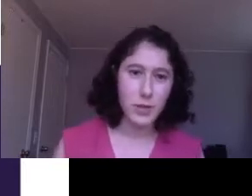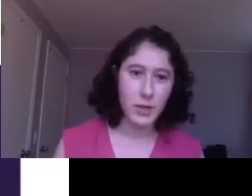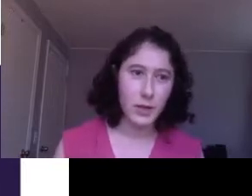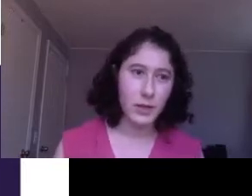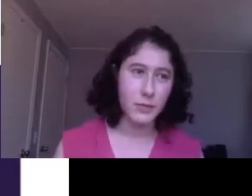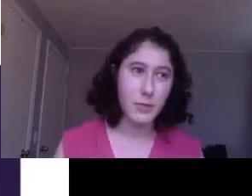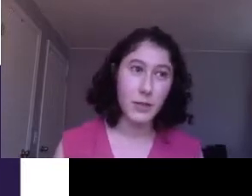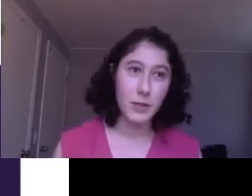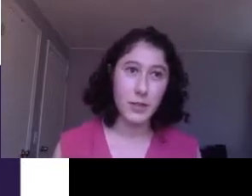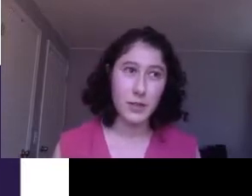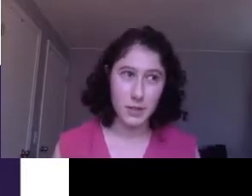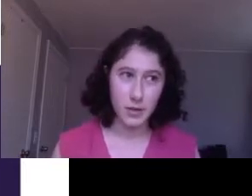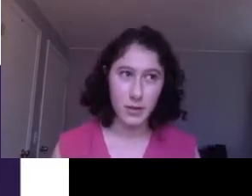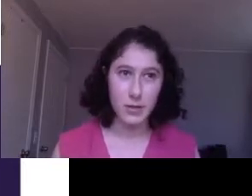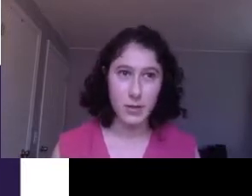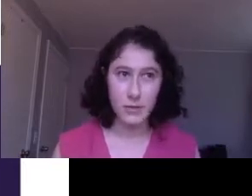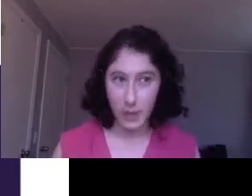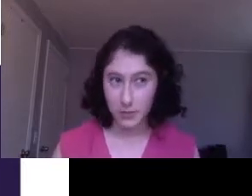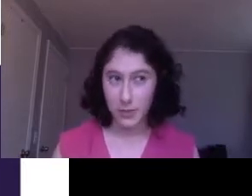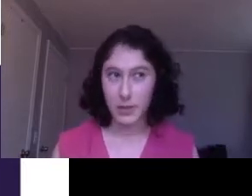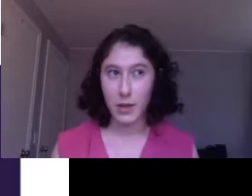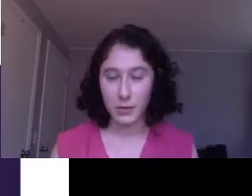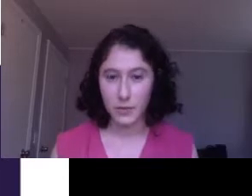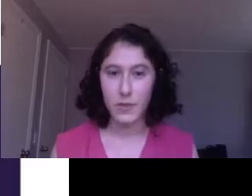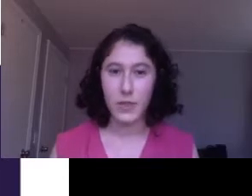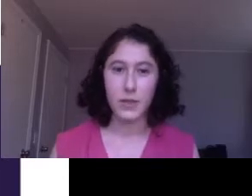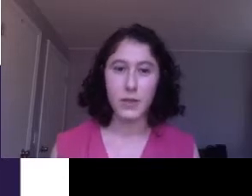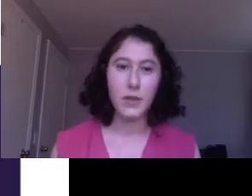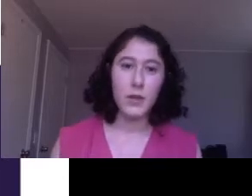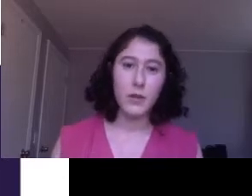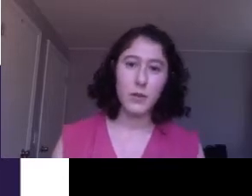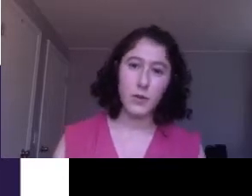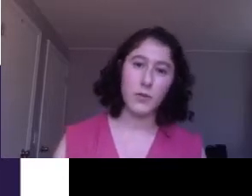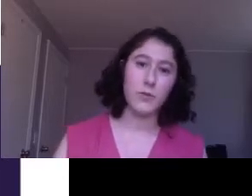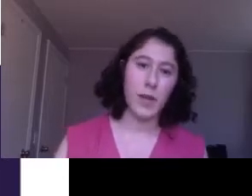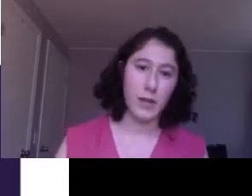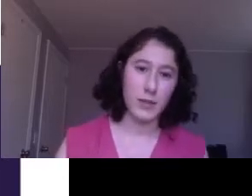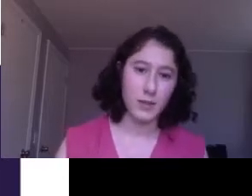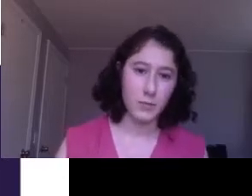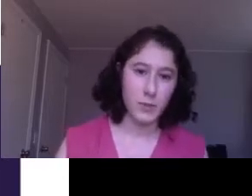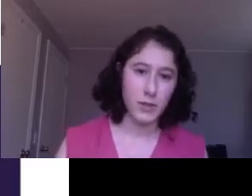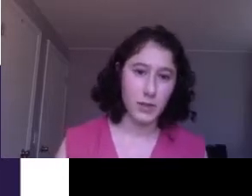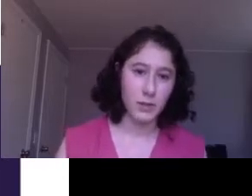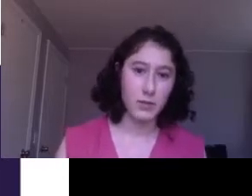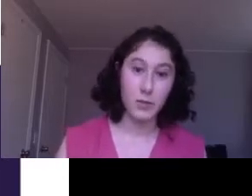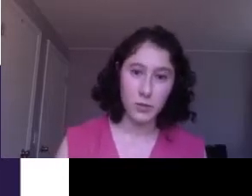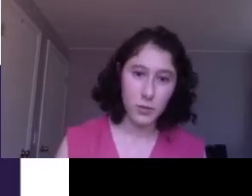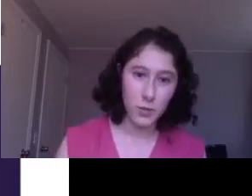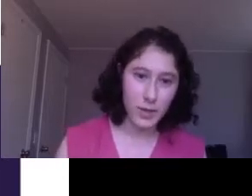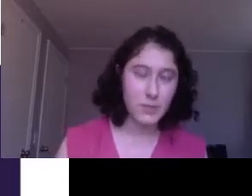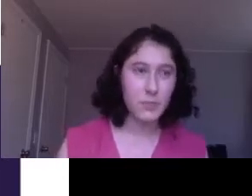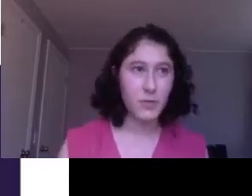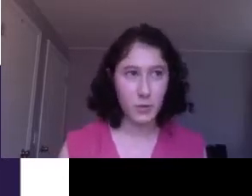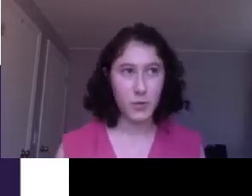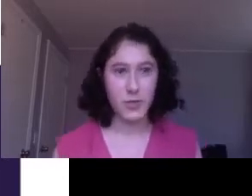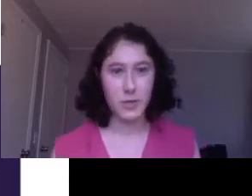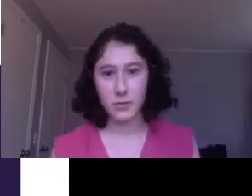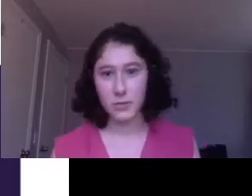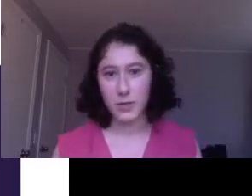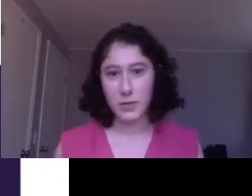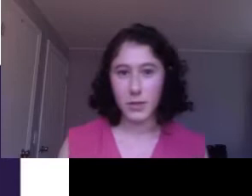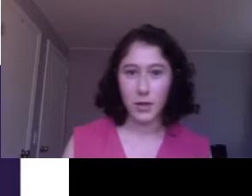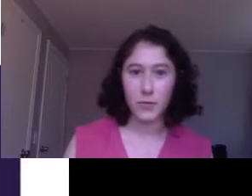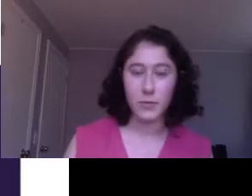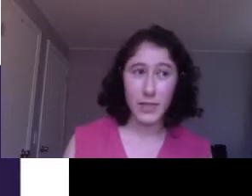2. We had already started the development of the new task with the original Quest before the Quest